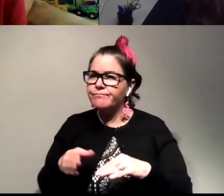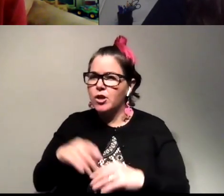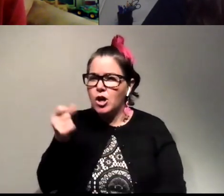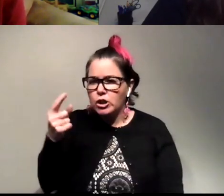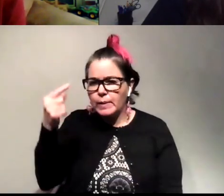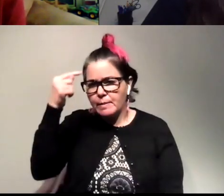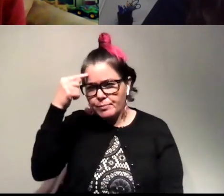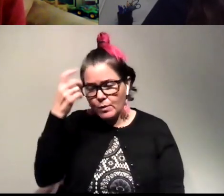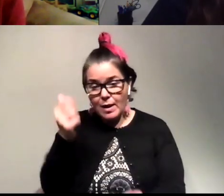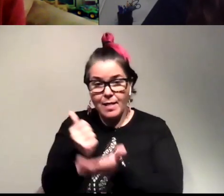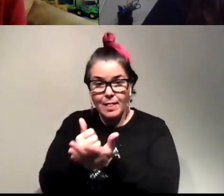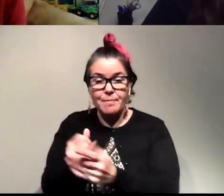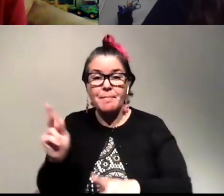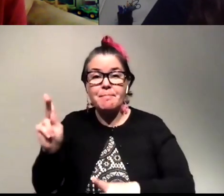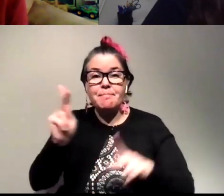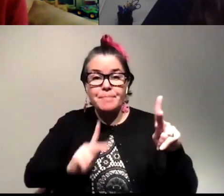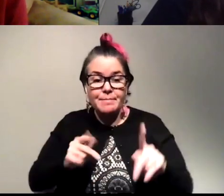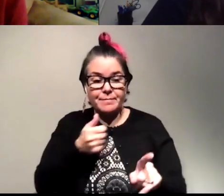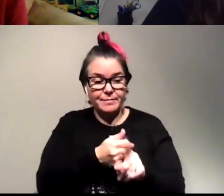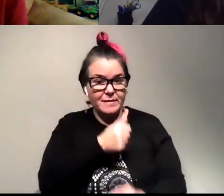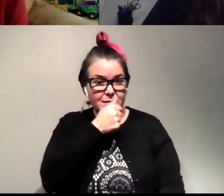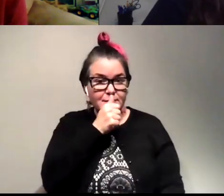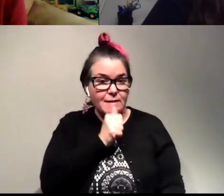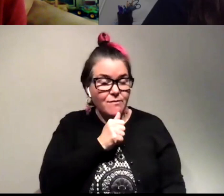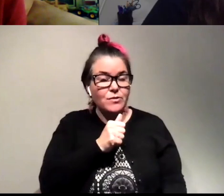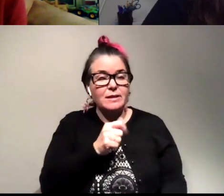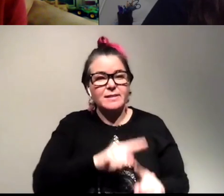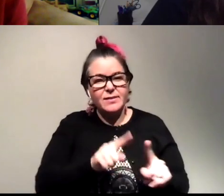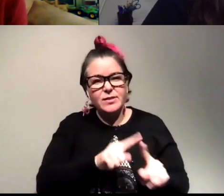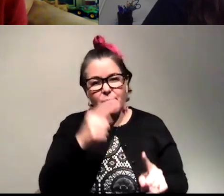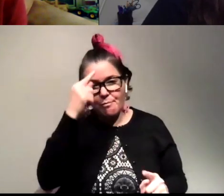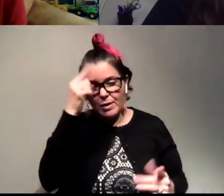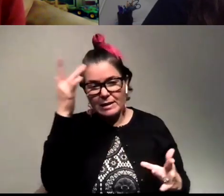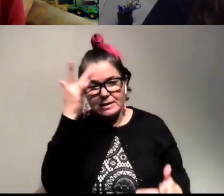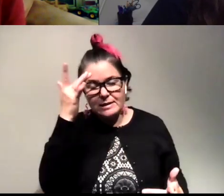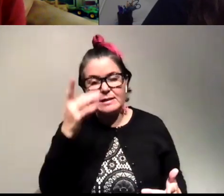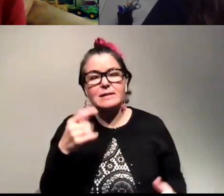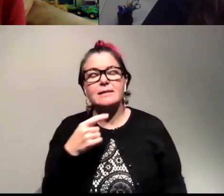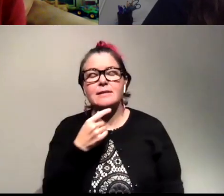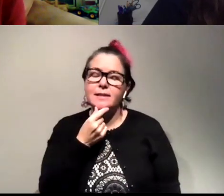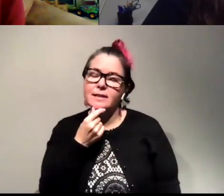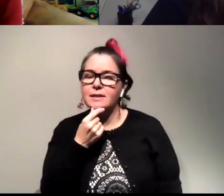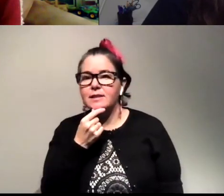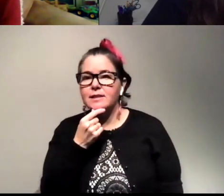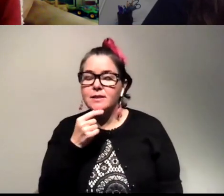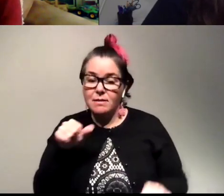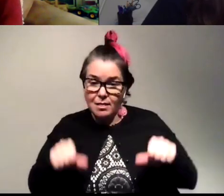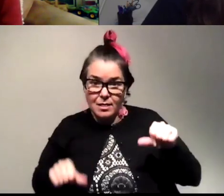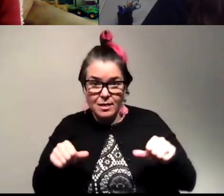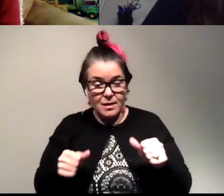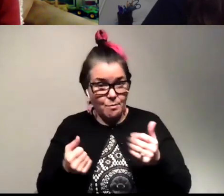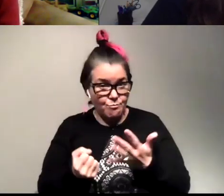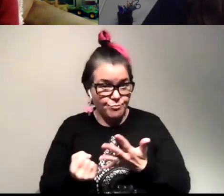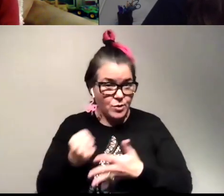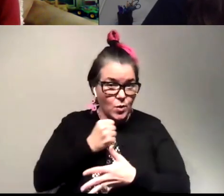help people who suffered from brain diseases, it really becomes a question of priorities and